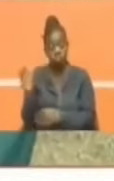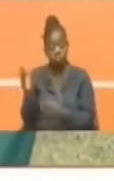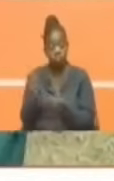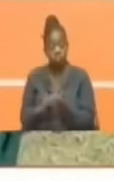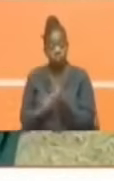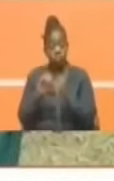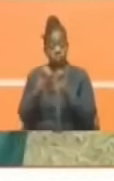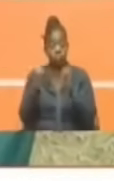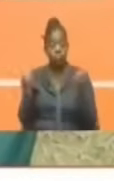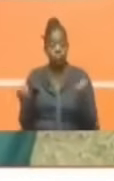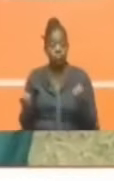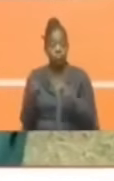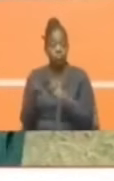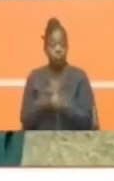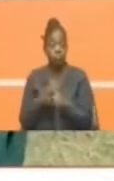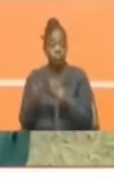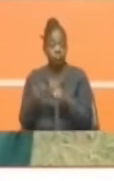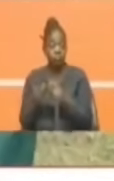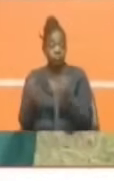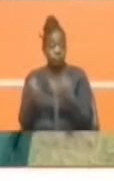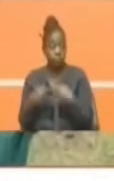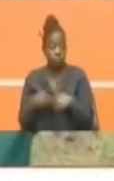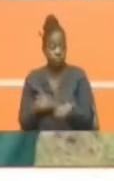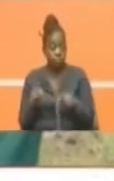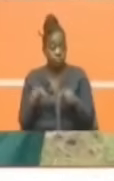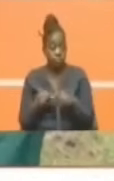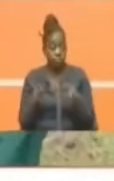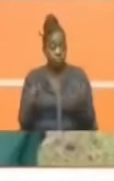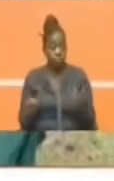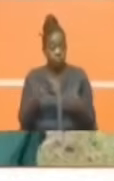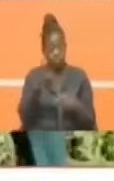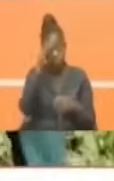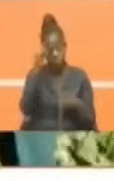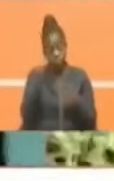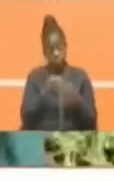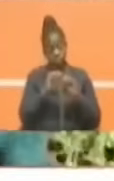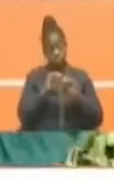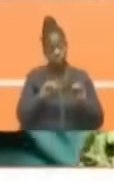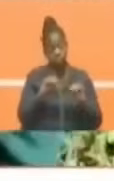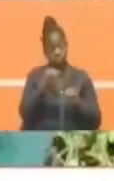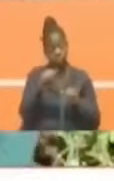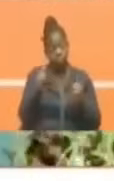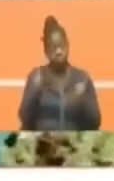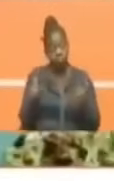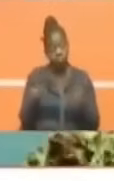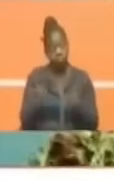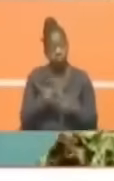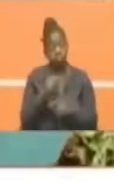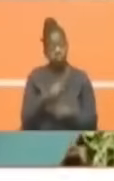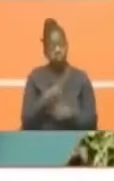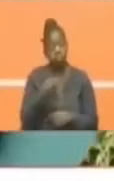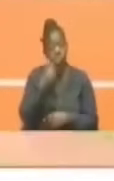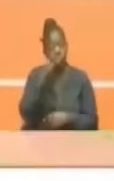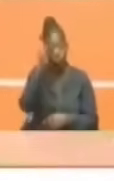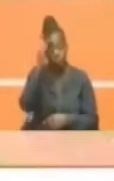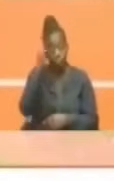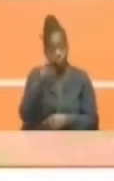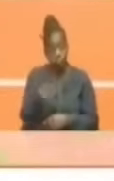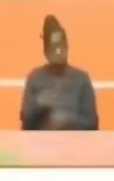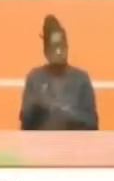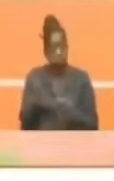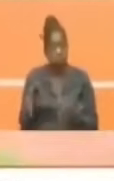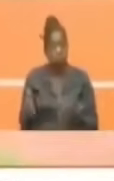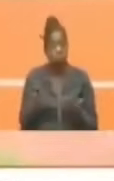gano mu bitundu gye bava era ne bassa mu nkola ebyo bye babeera bayize n'okubisomesa abalala kwe batadde ne bakadde baabwe.